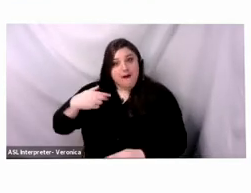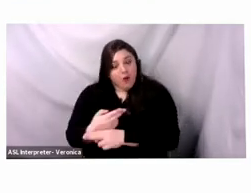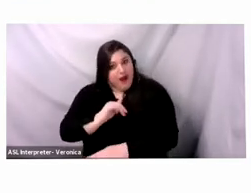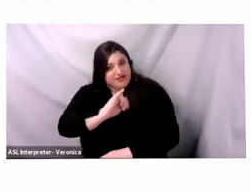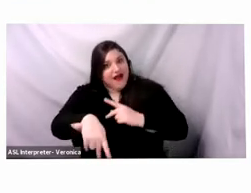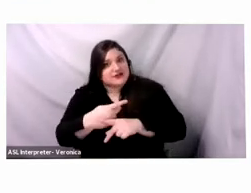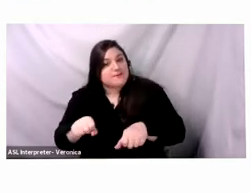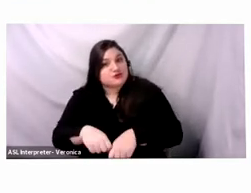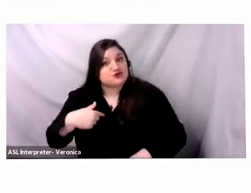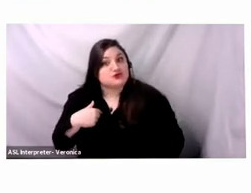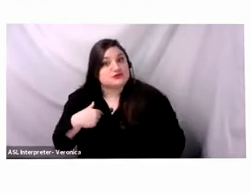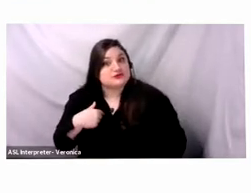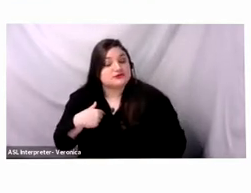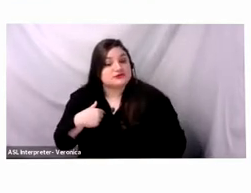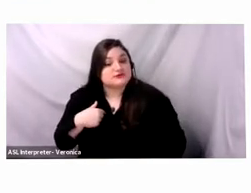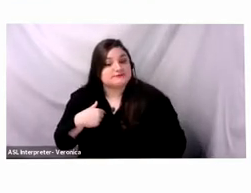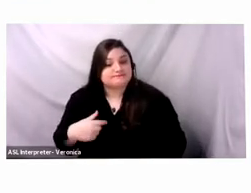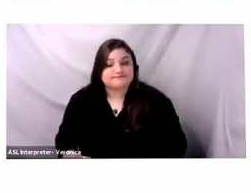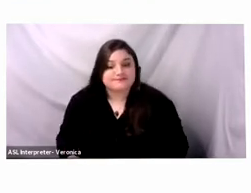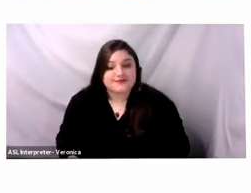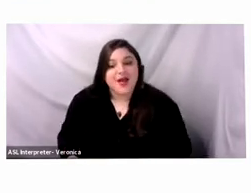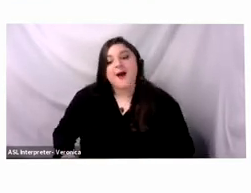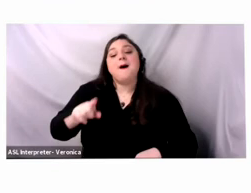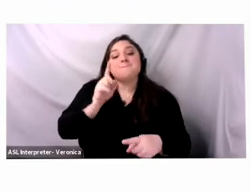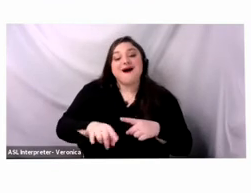I could just walk into Cantamanto and, you know,